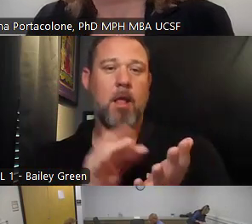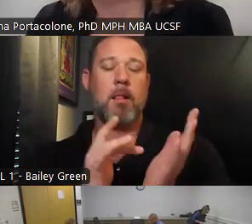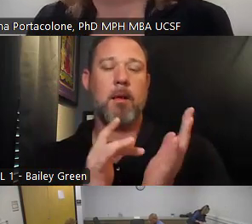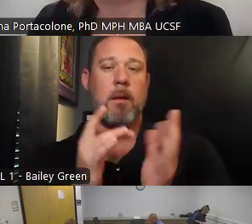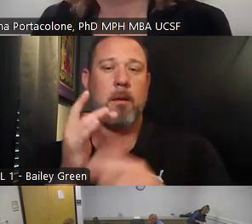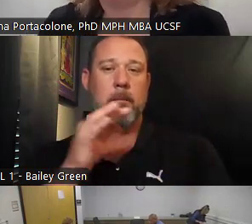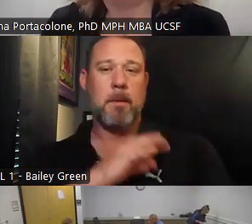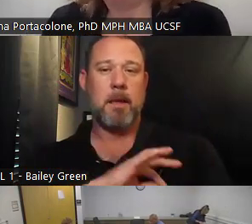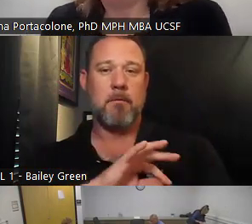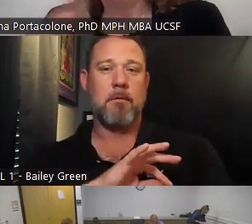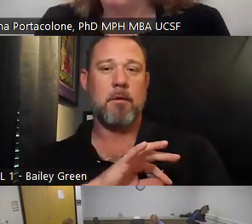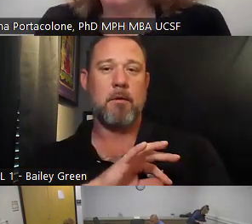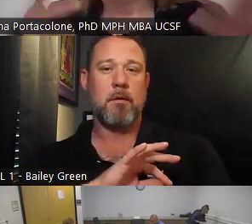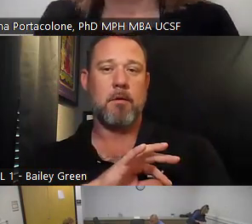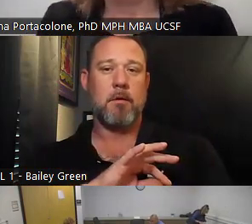and also